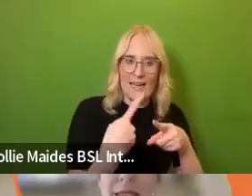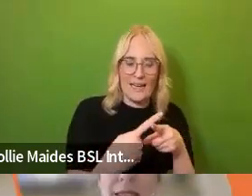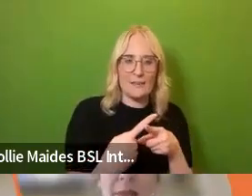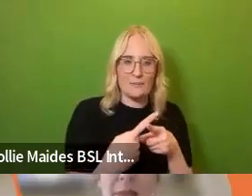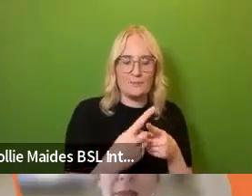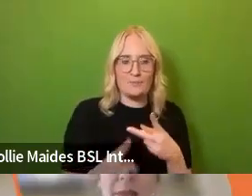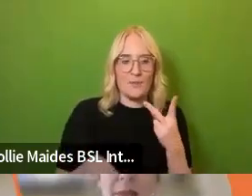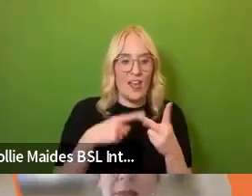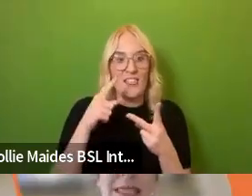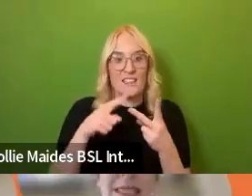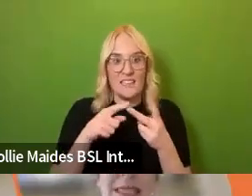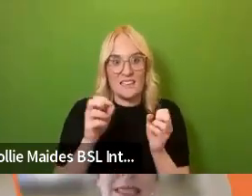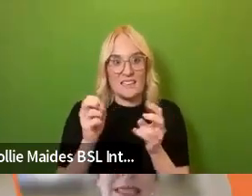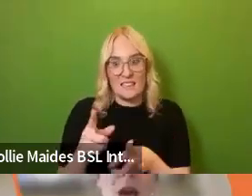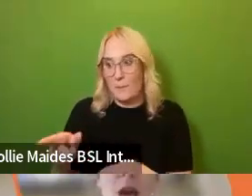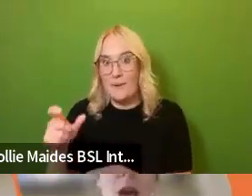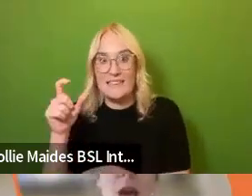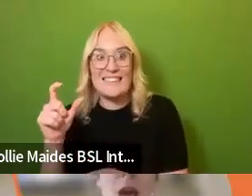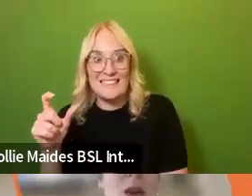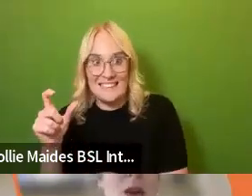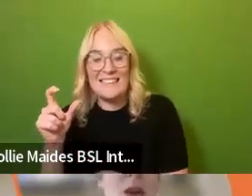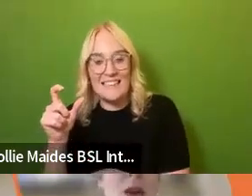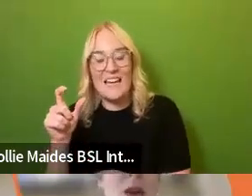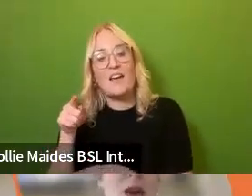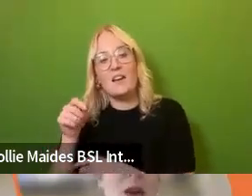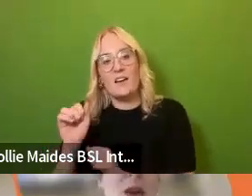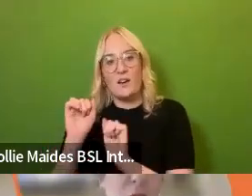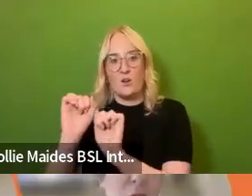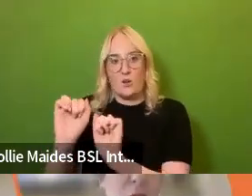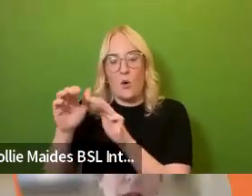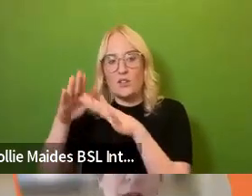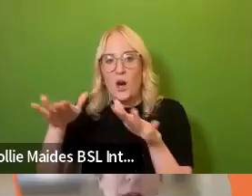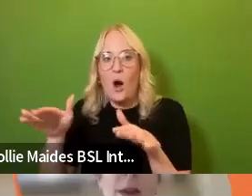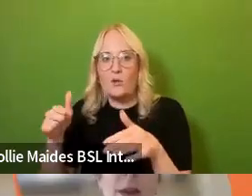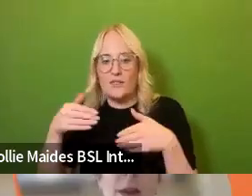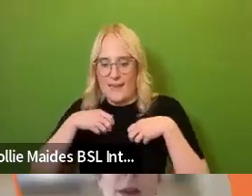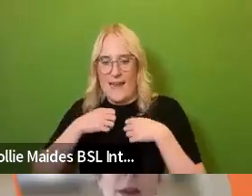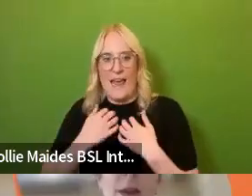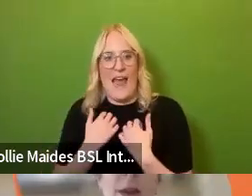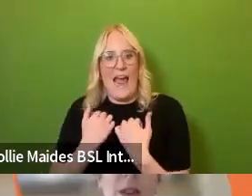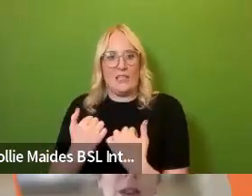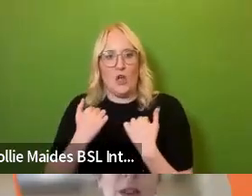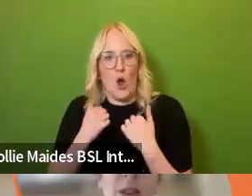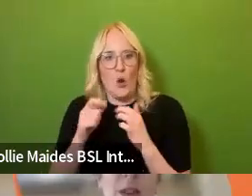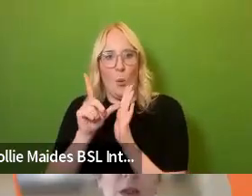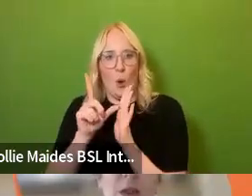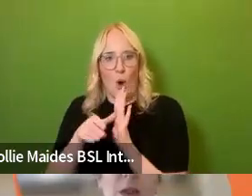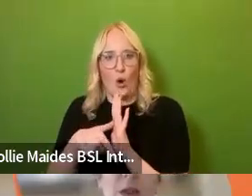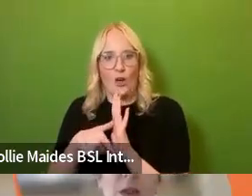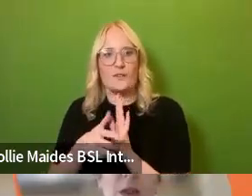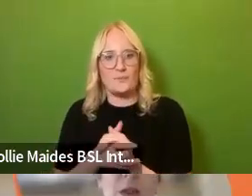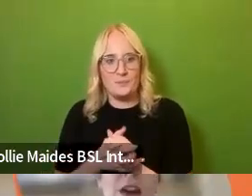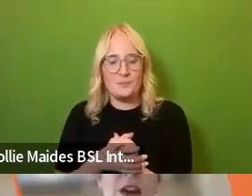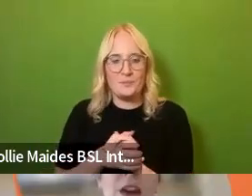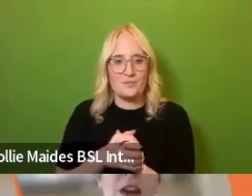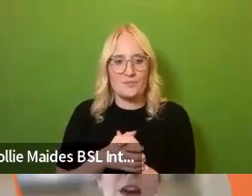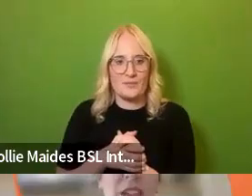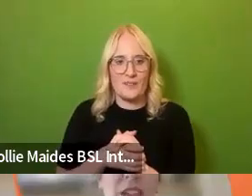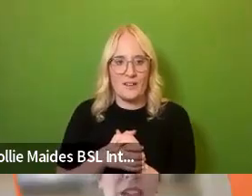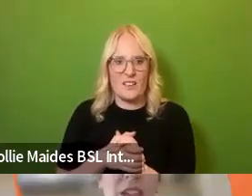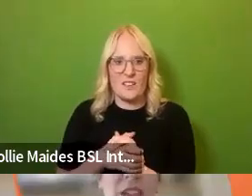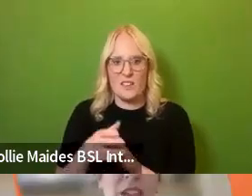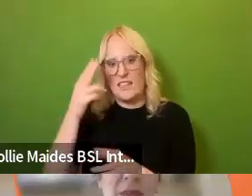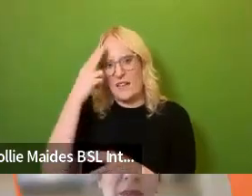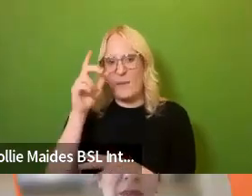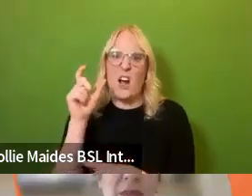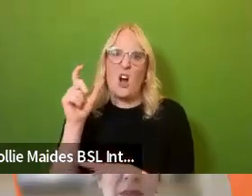is process C, or your child's internal clock, what's also called the circadian